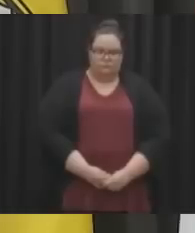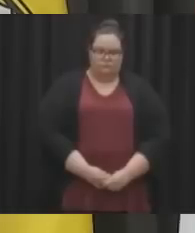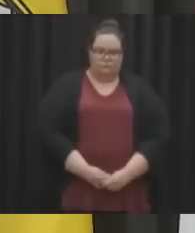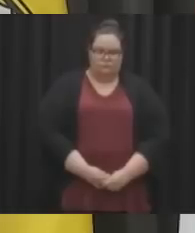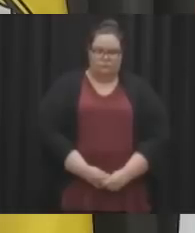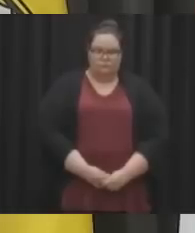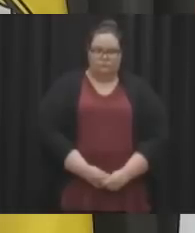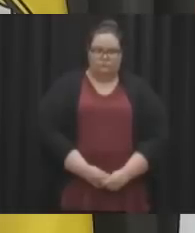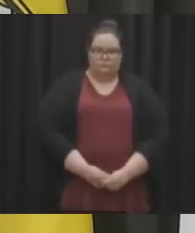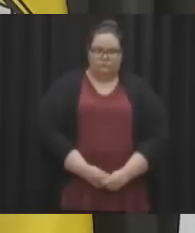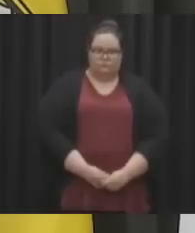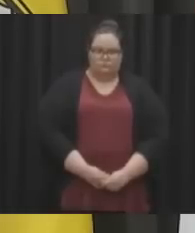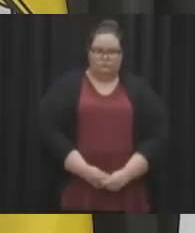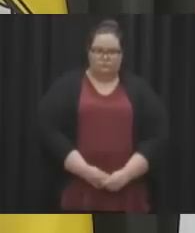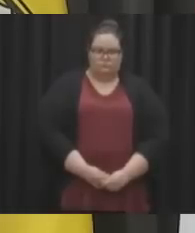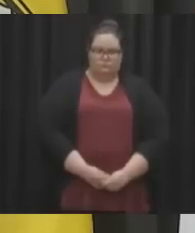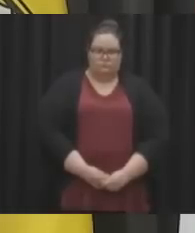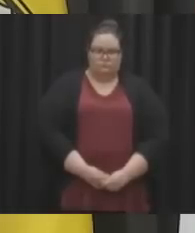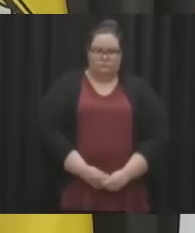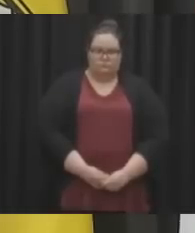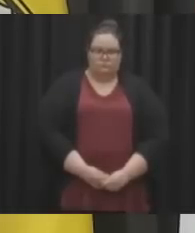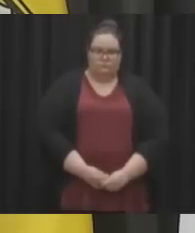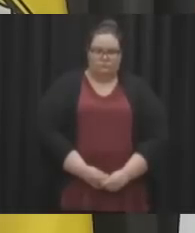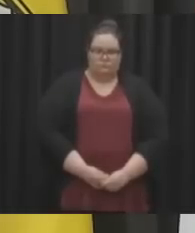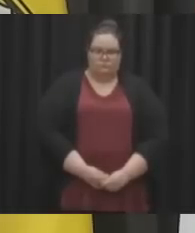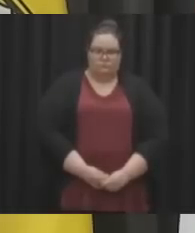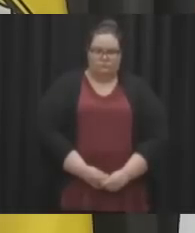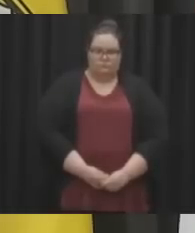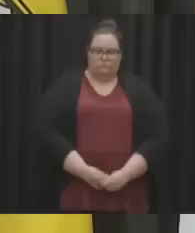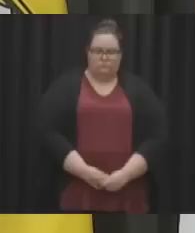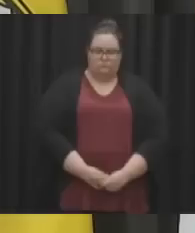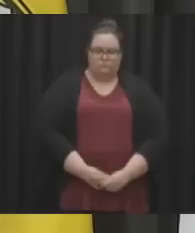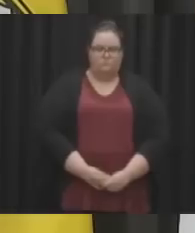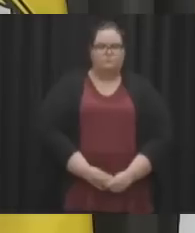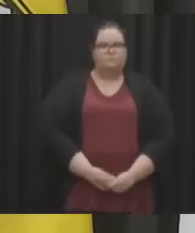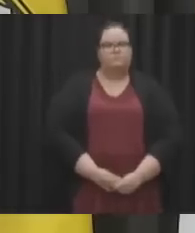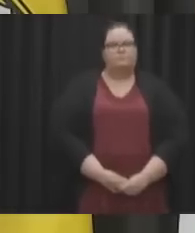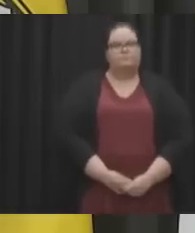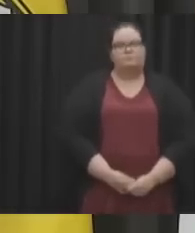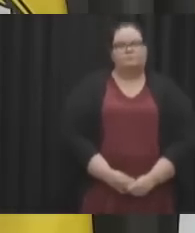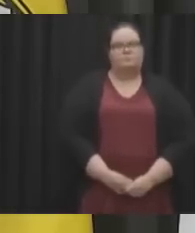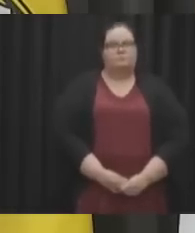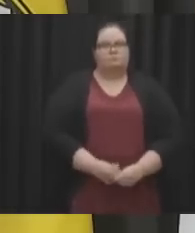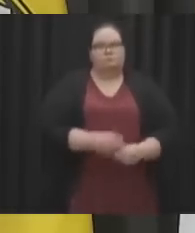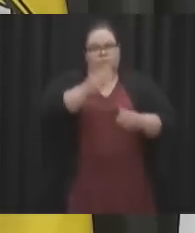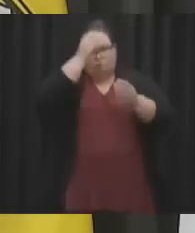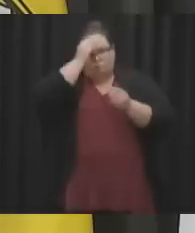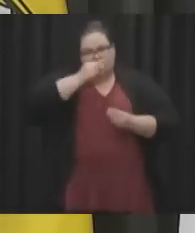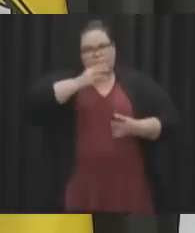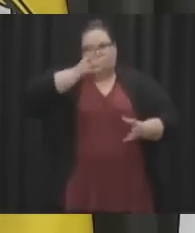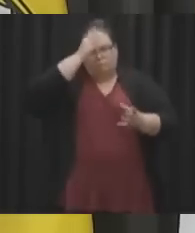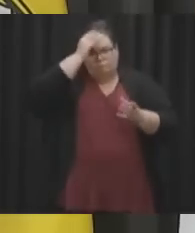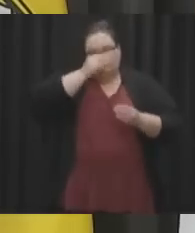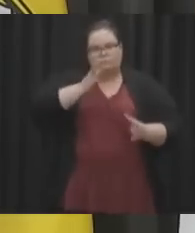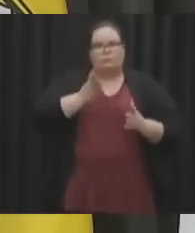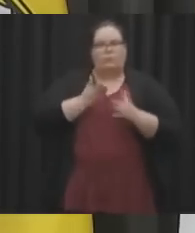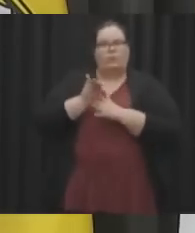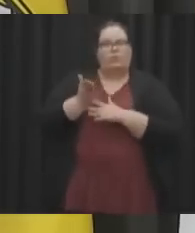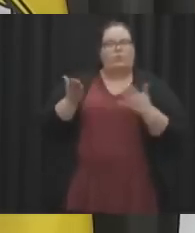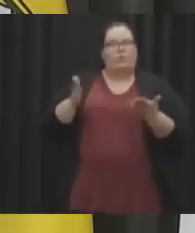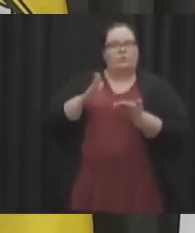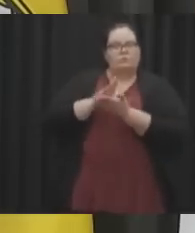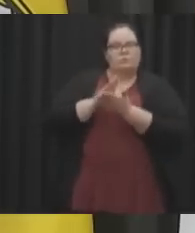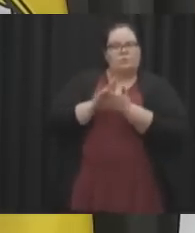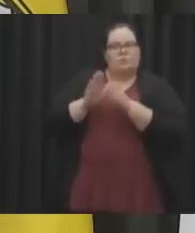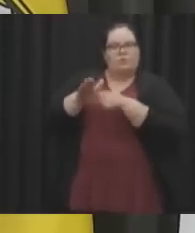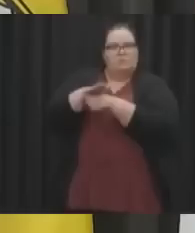children to be kind and patient in person and on social media. And that same goes to adults. So